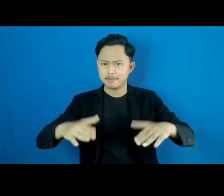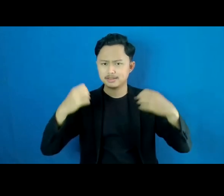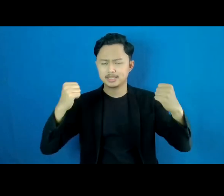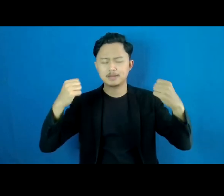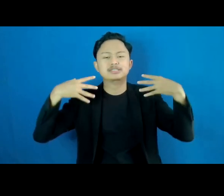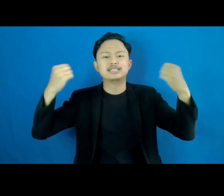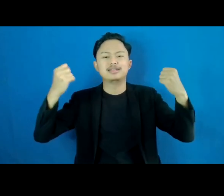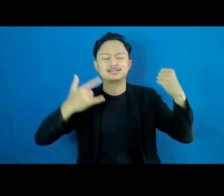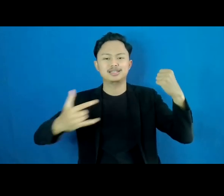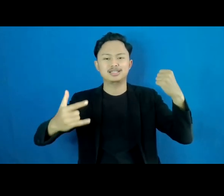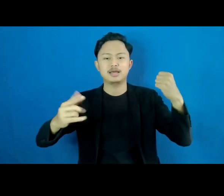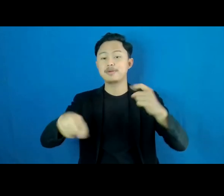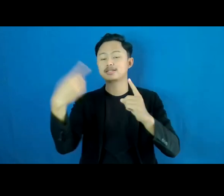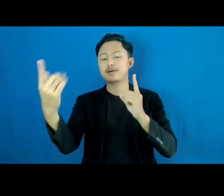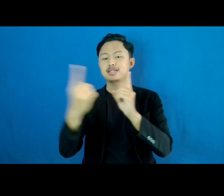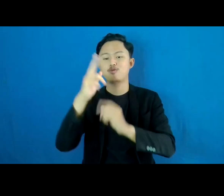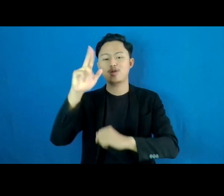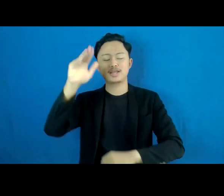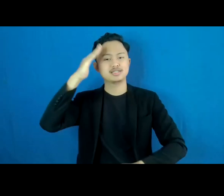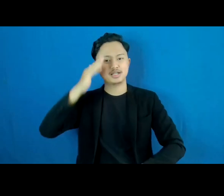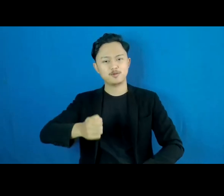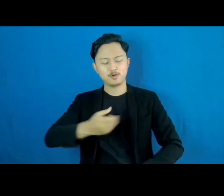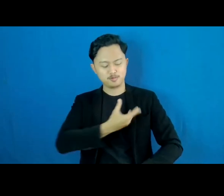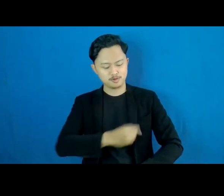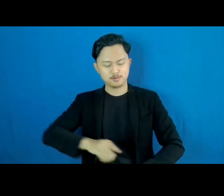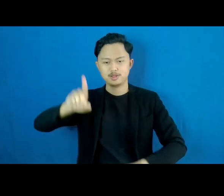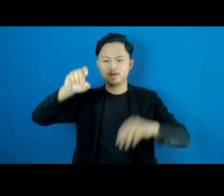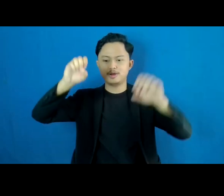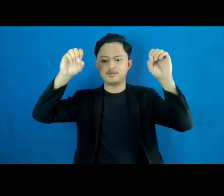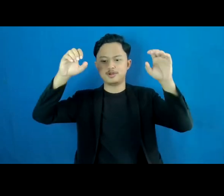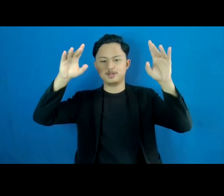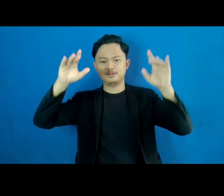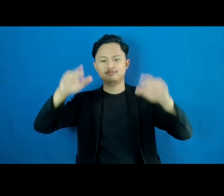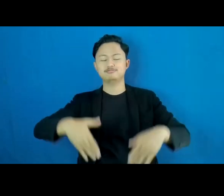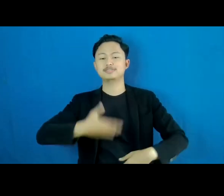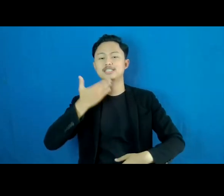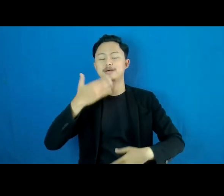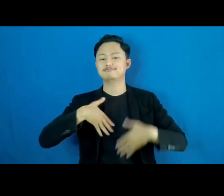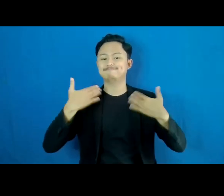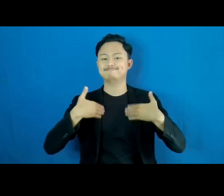and see you again. Wassalamualaikum warahmatullahi wabarakatuh, and good day and goodbye.